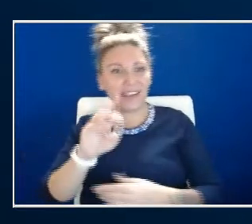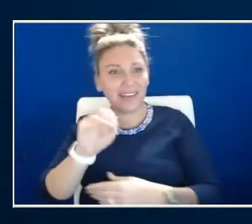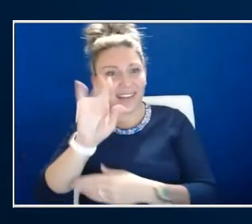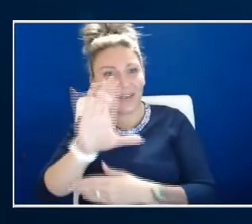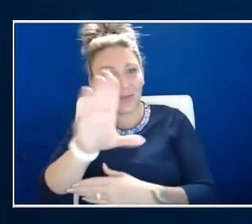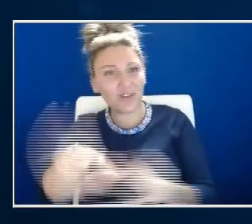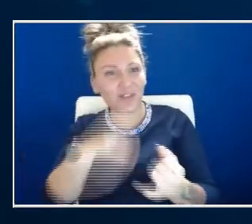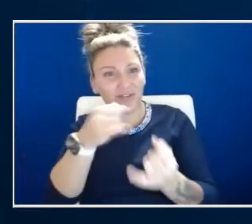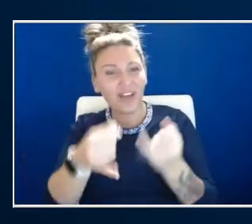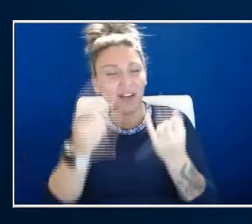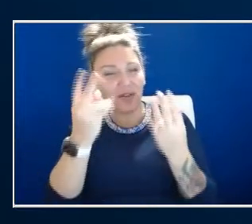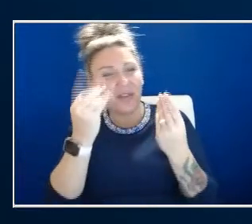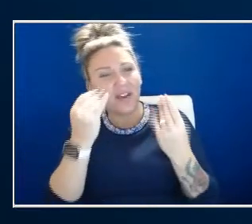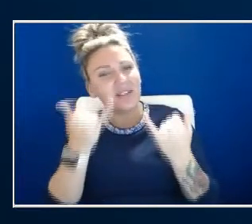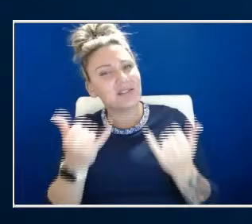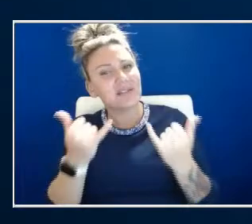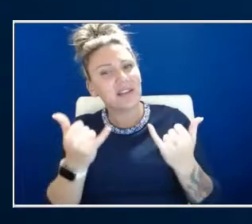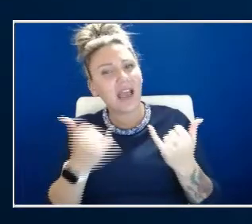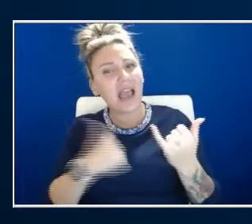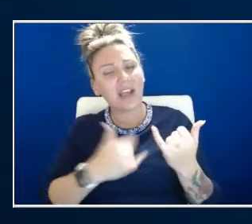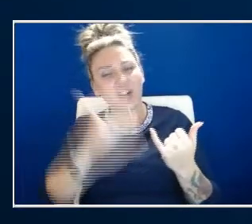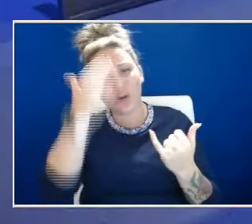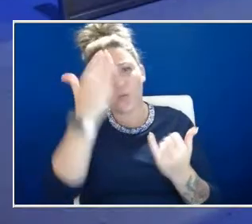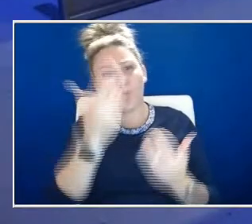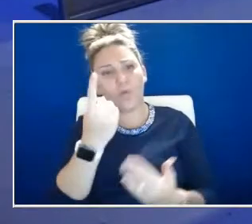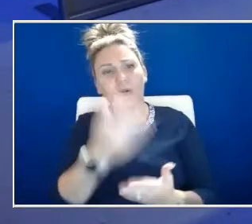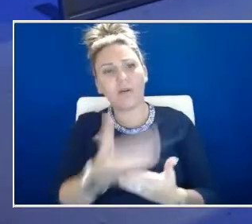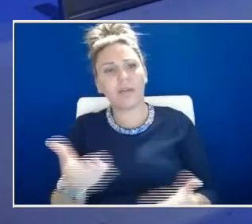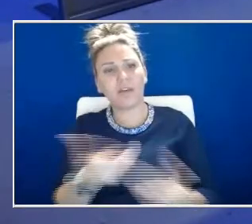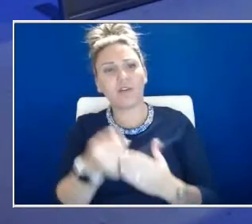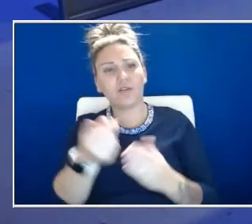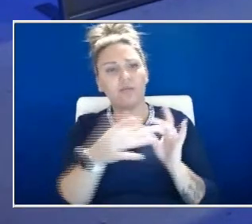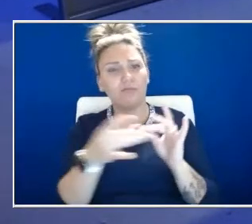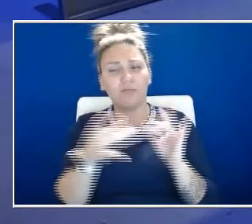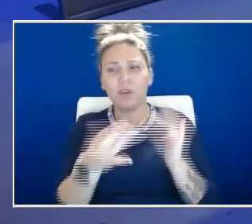Just I know one thing that you've said, and I wanted to ask you, because you said